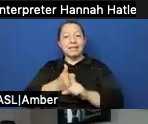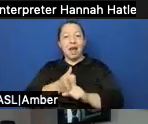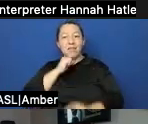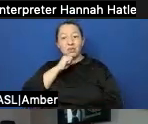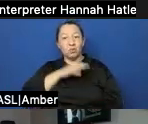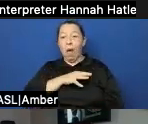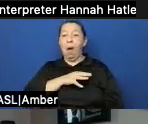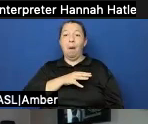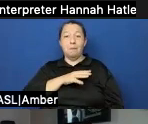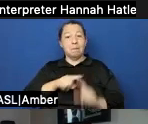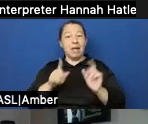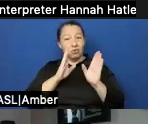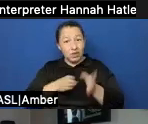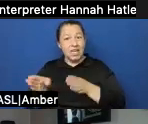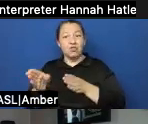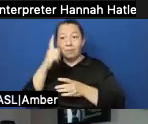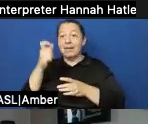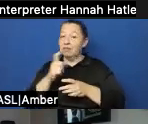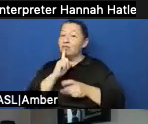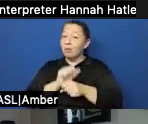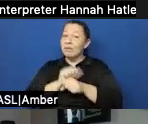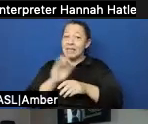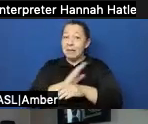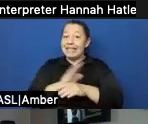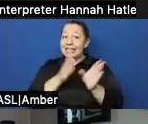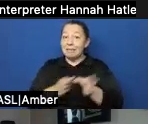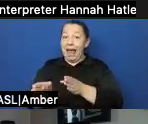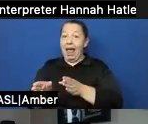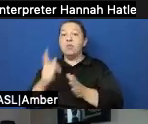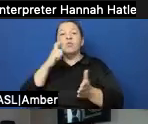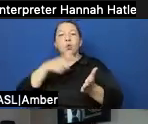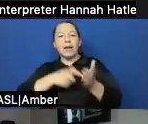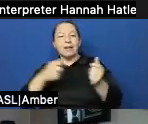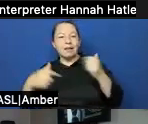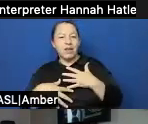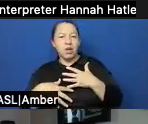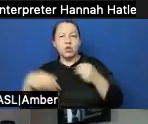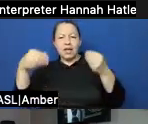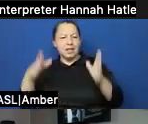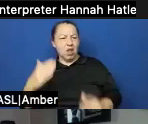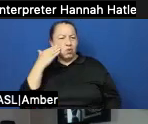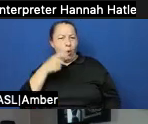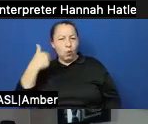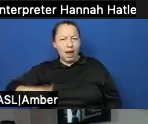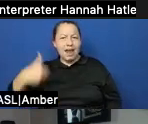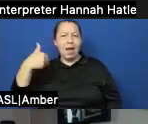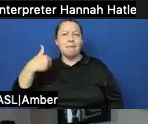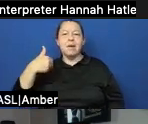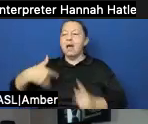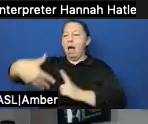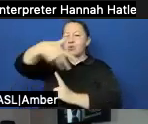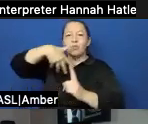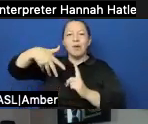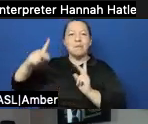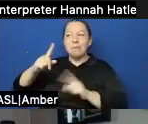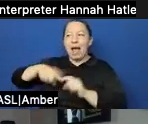plan. So recognizing their fears, that the sellers know who they are surrounded by people that can't be trusted, even though they're in